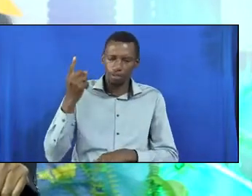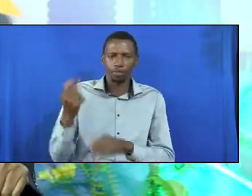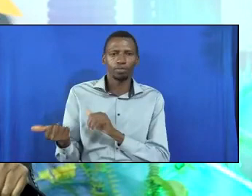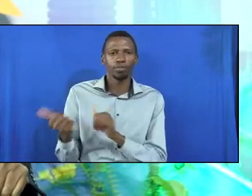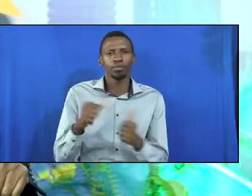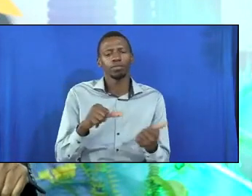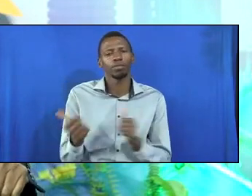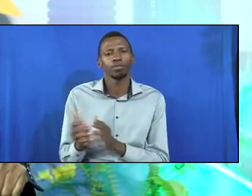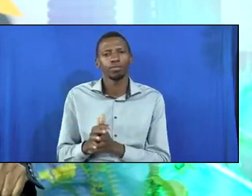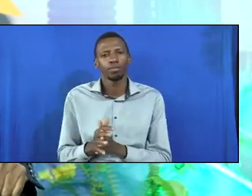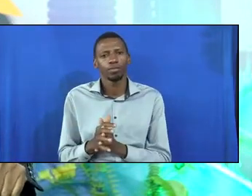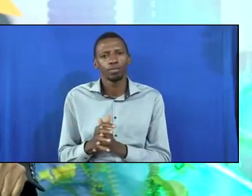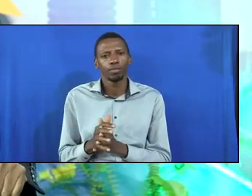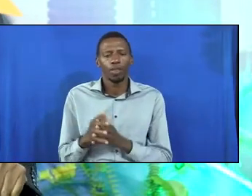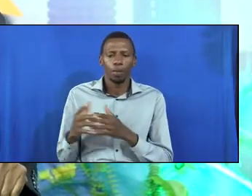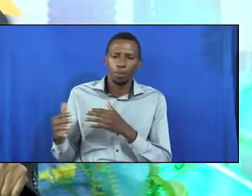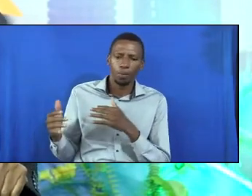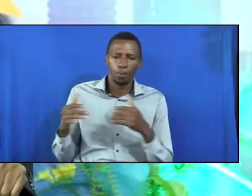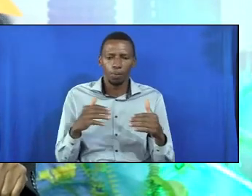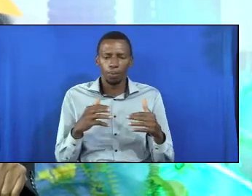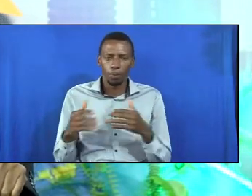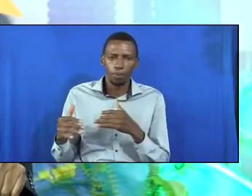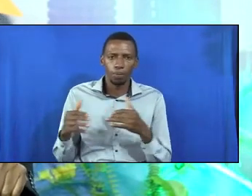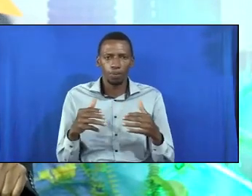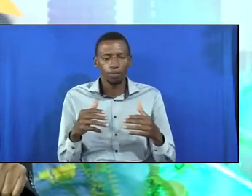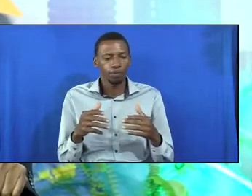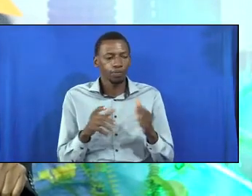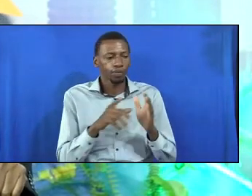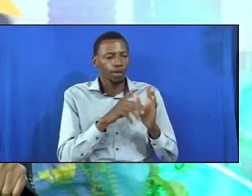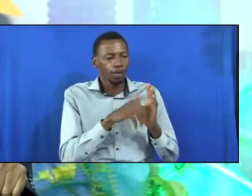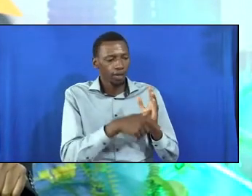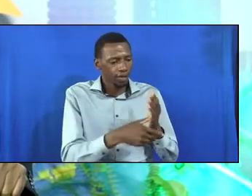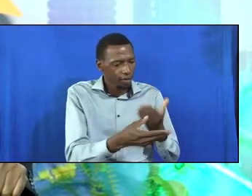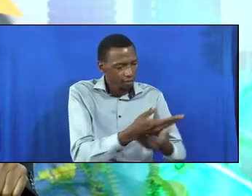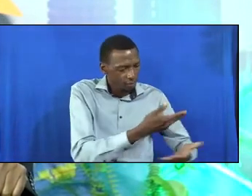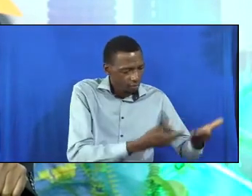fix. After much deliberation, they said,